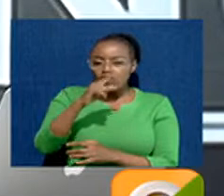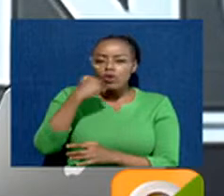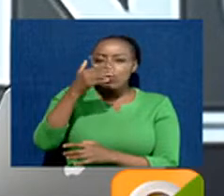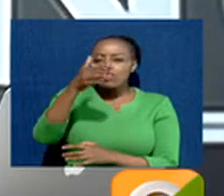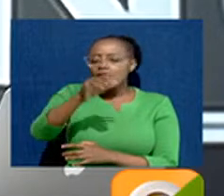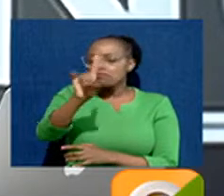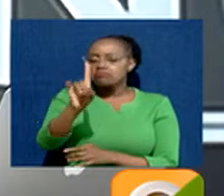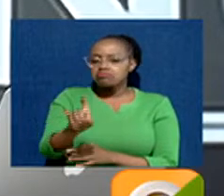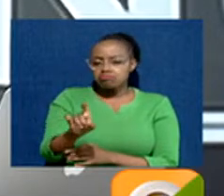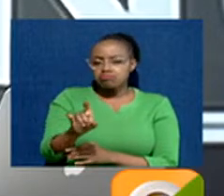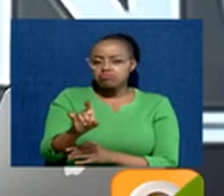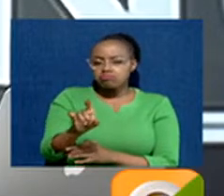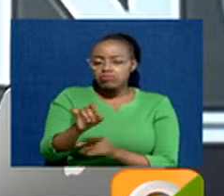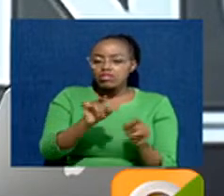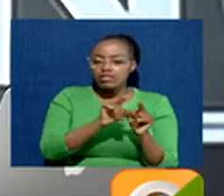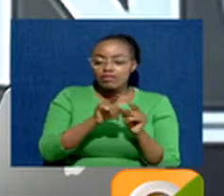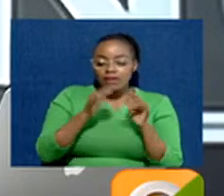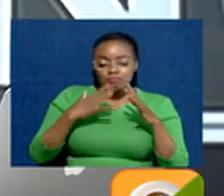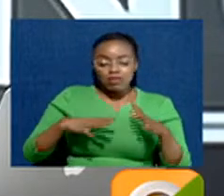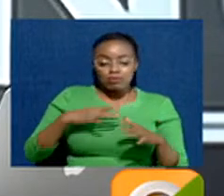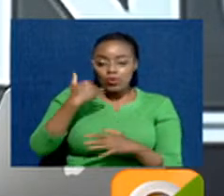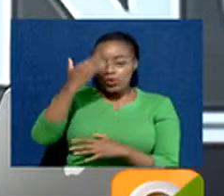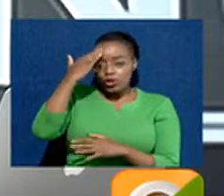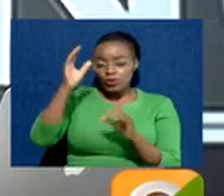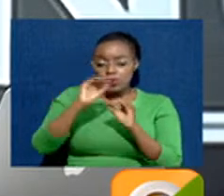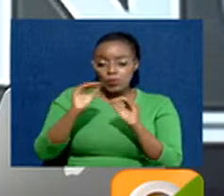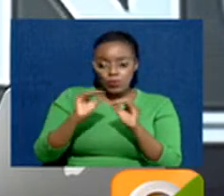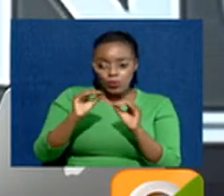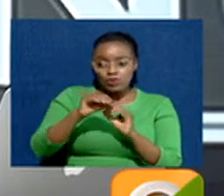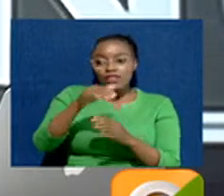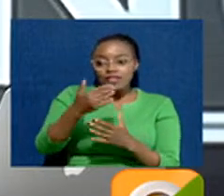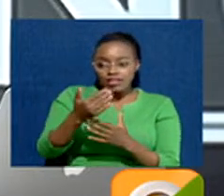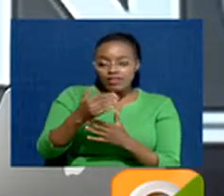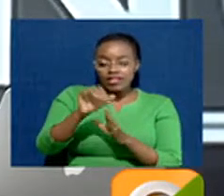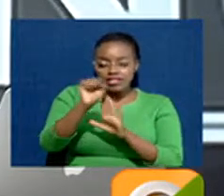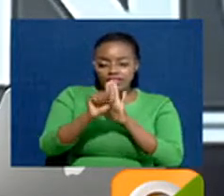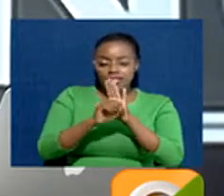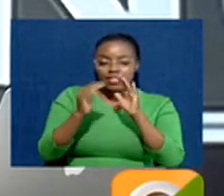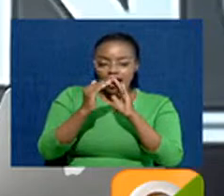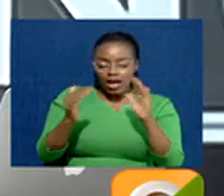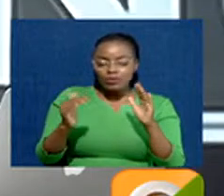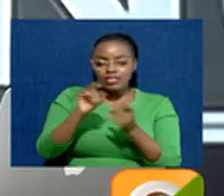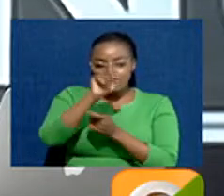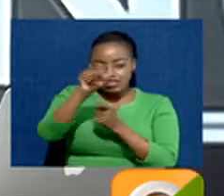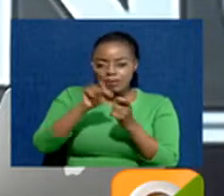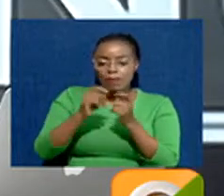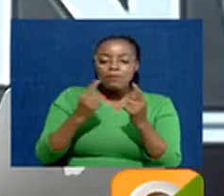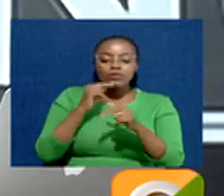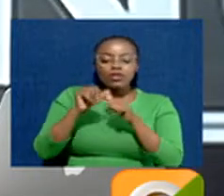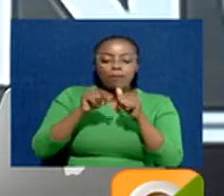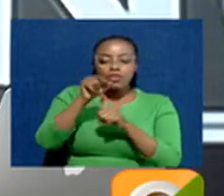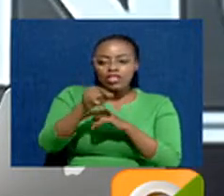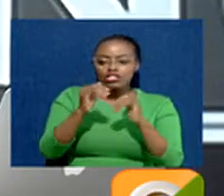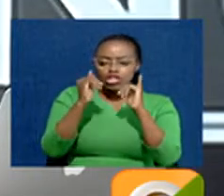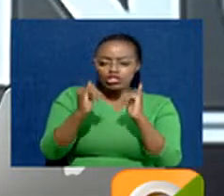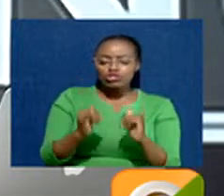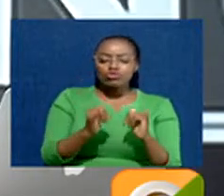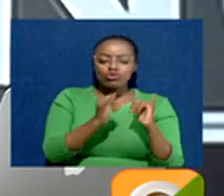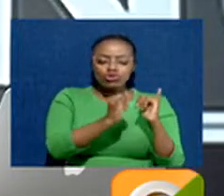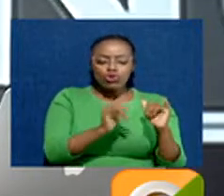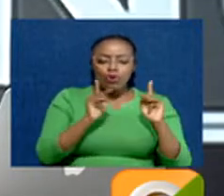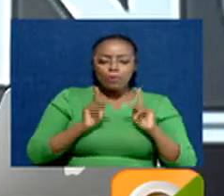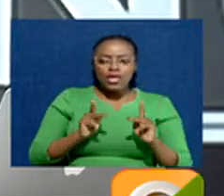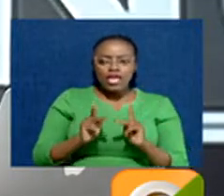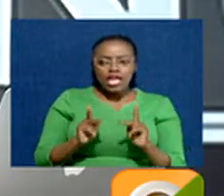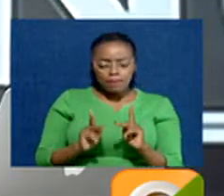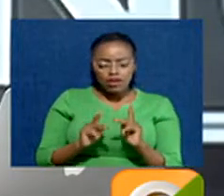there? Strangers. In the house. State House, to be precise. We'll be talking about these new individuals